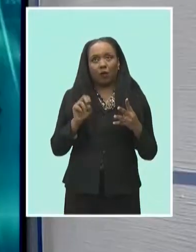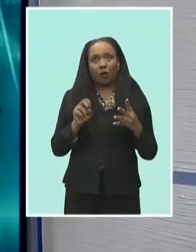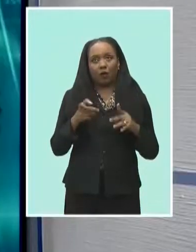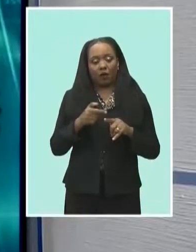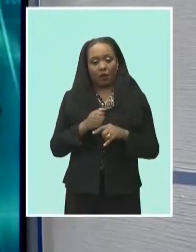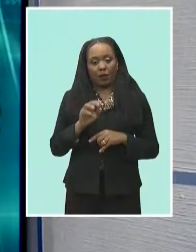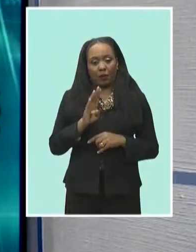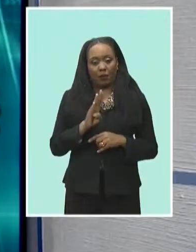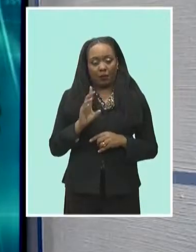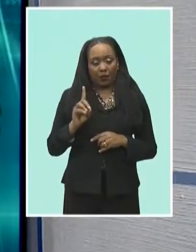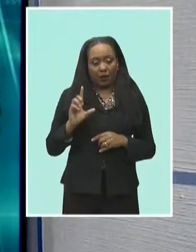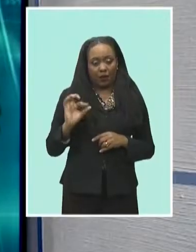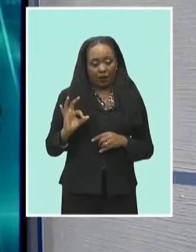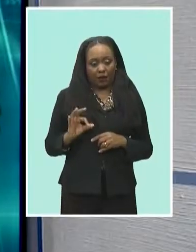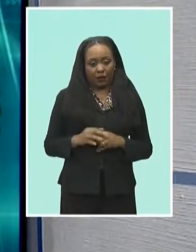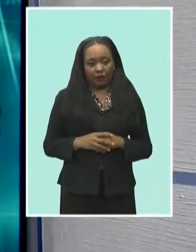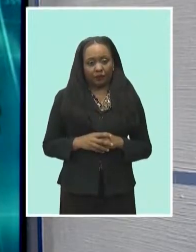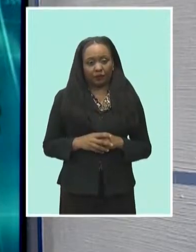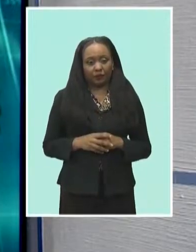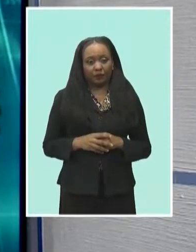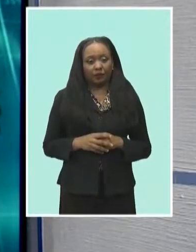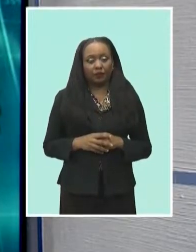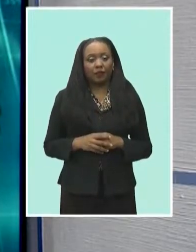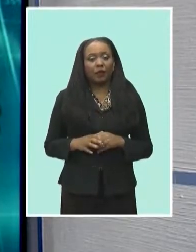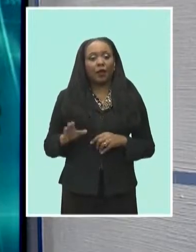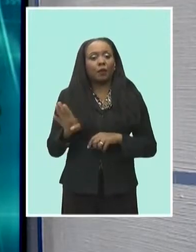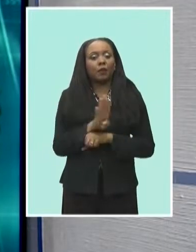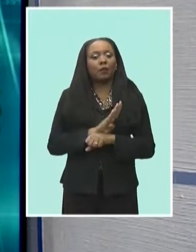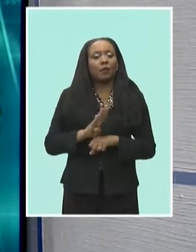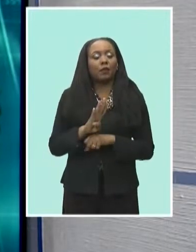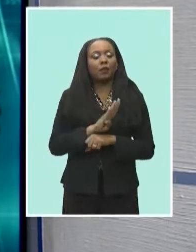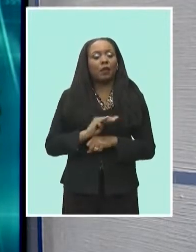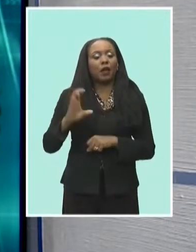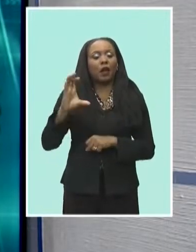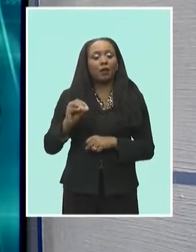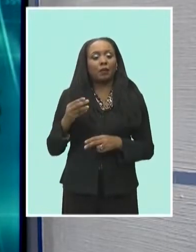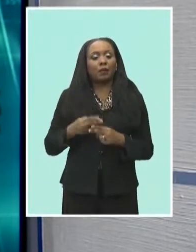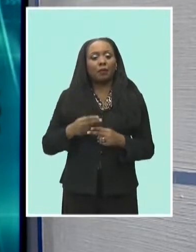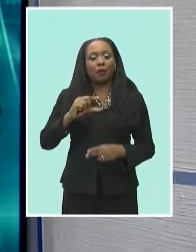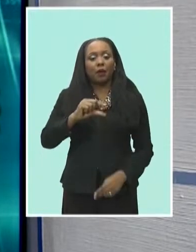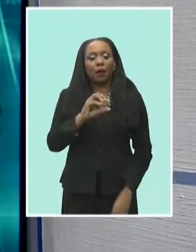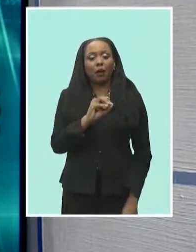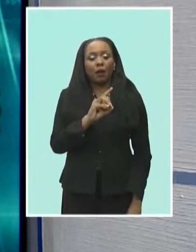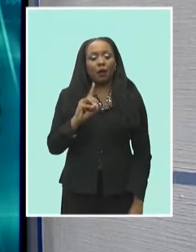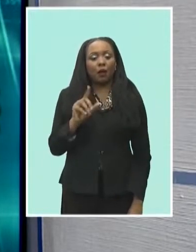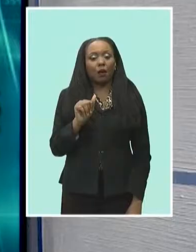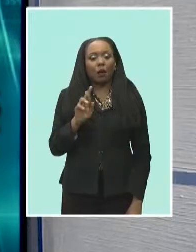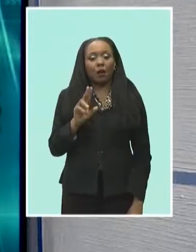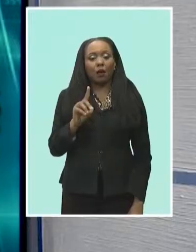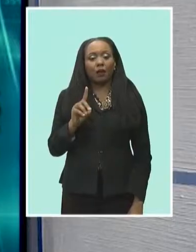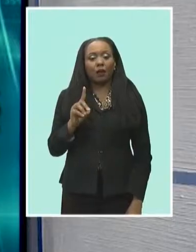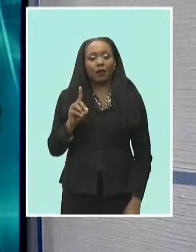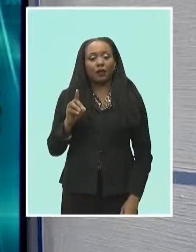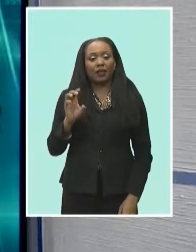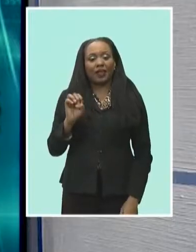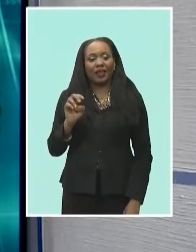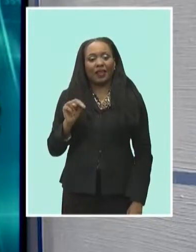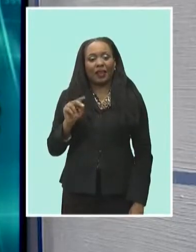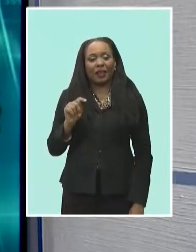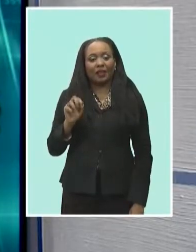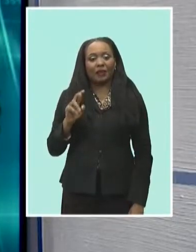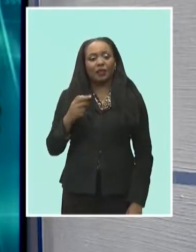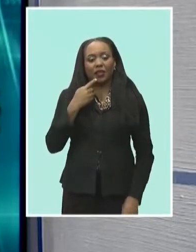Force. Barbados-based conglomerate Goddard Enterprises Limited is reporting a pre-tax profit of $40.2